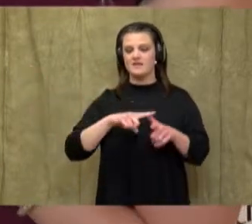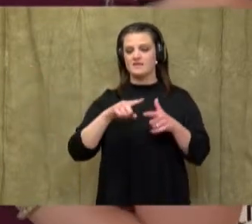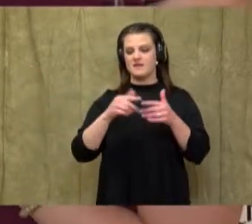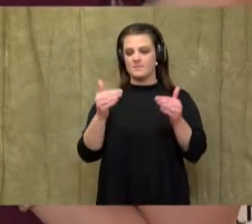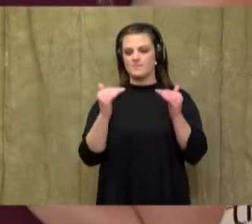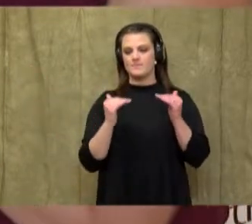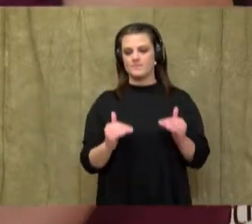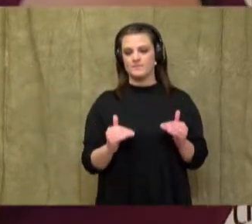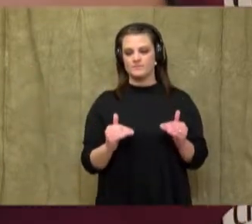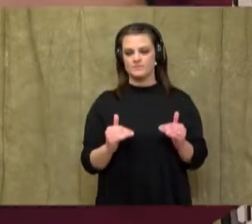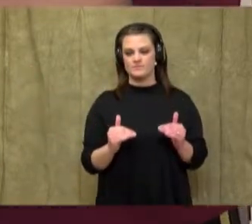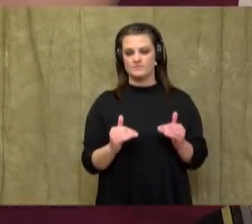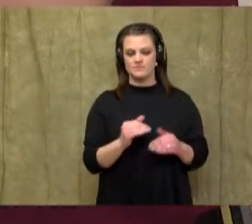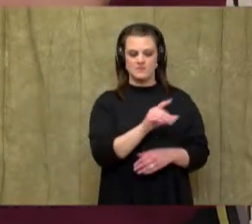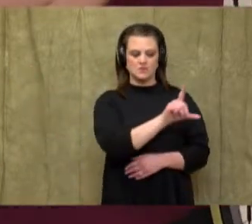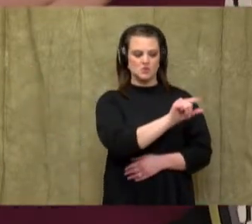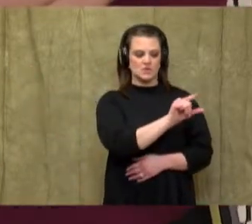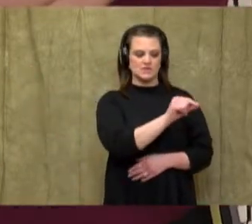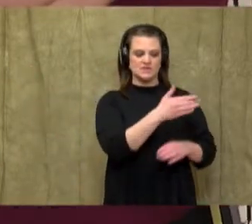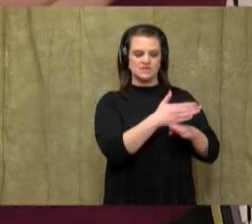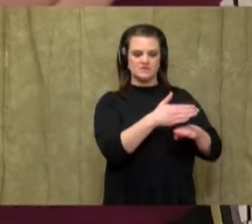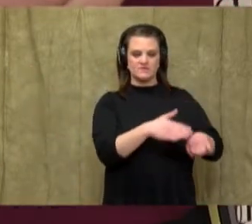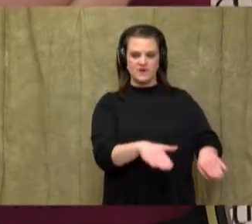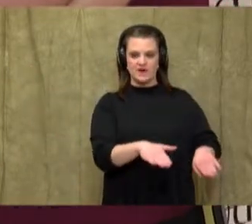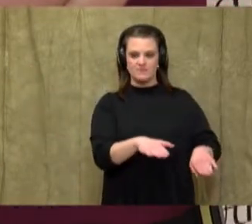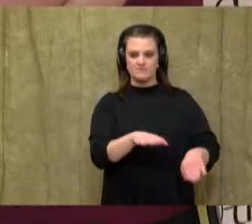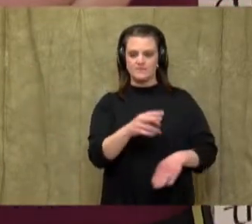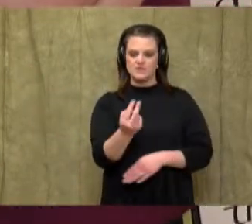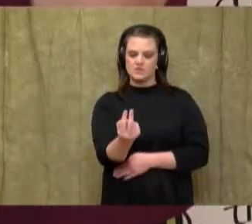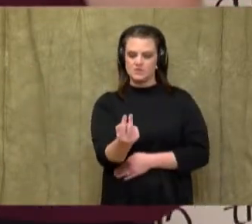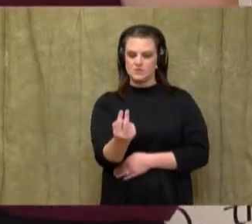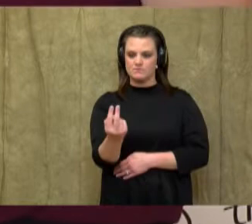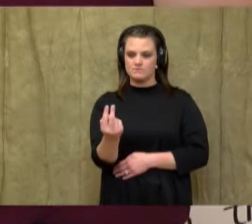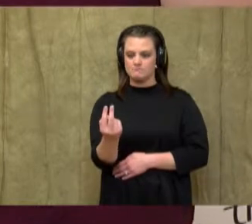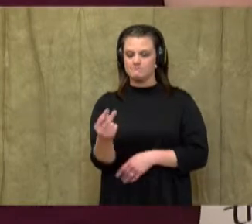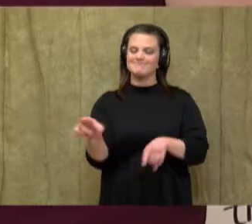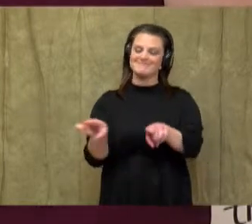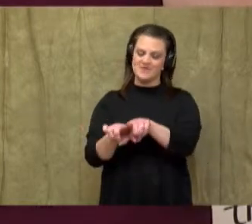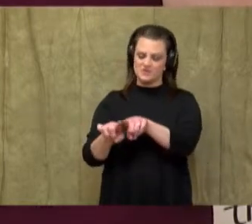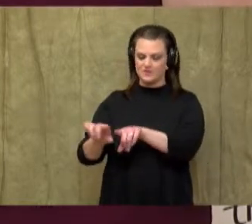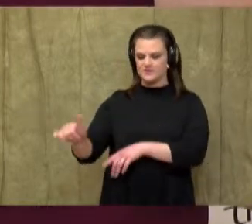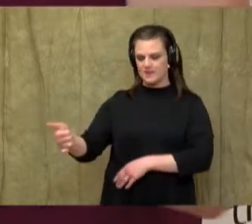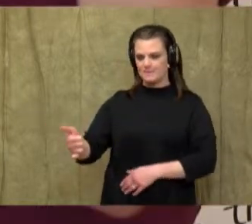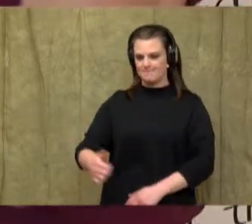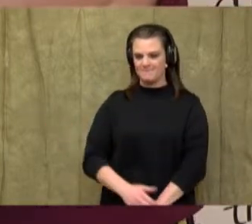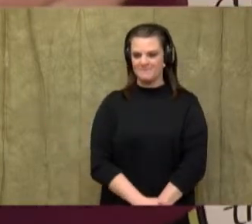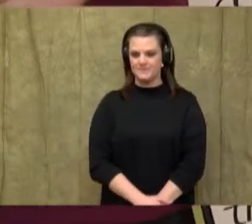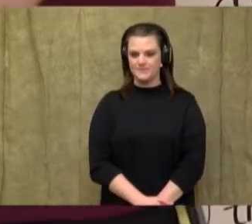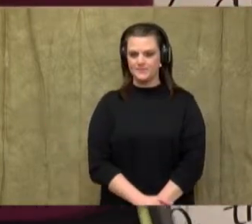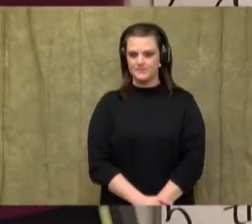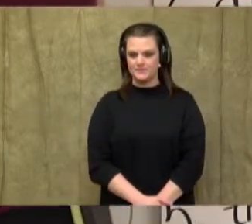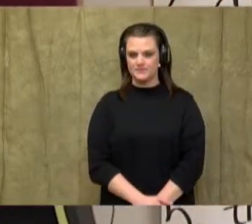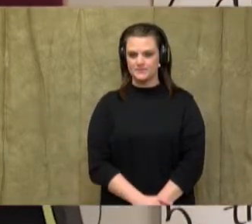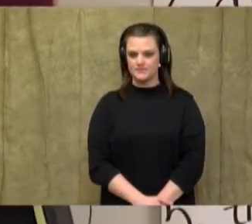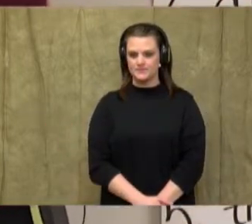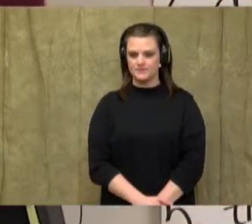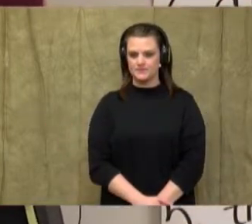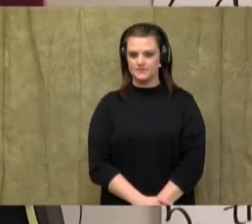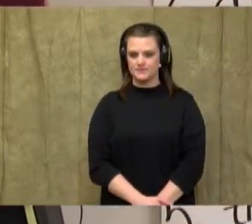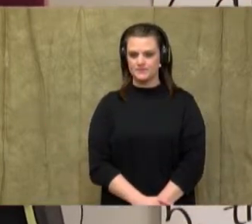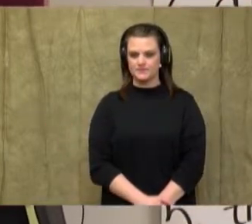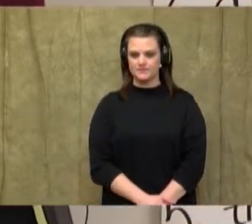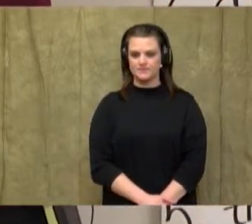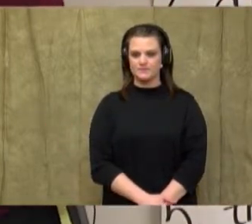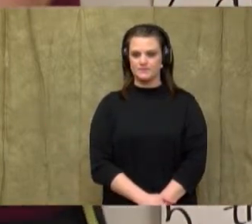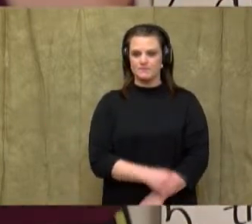then 20 divided by 2 is also 10. But this one right here,